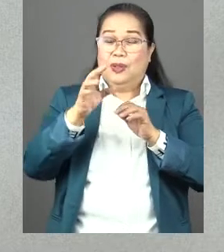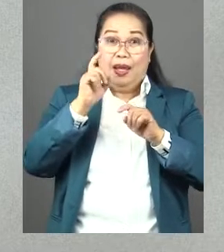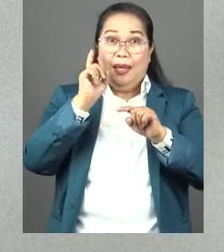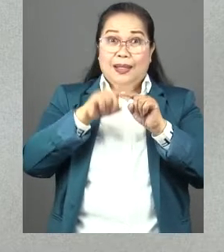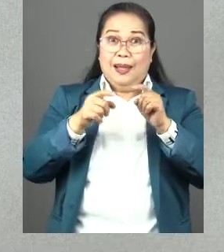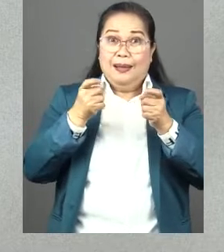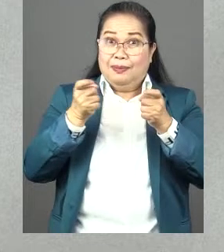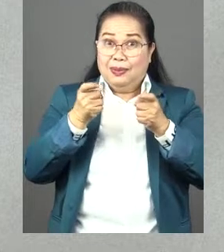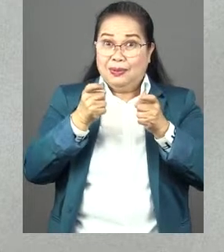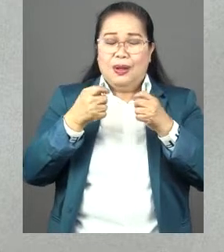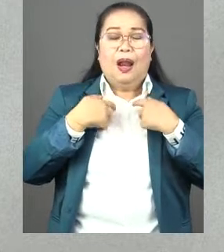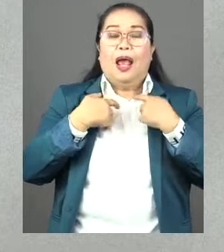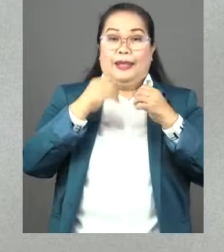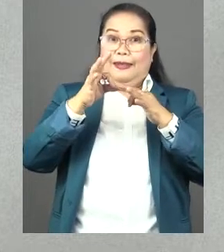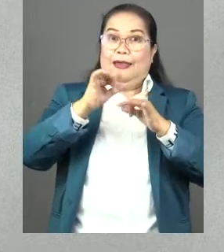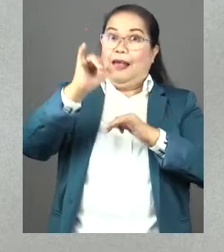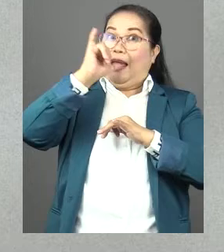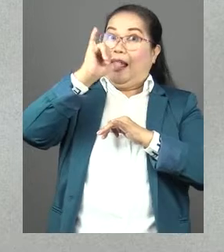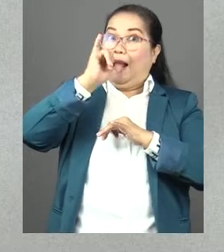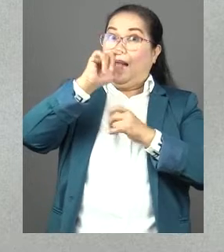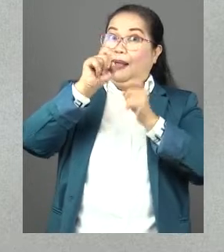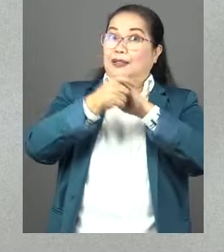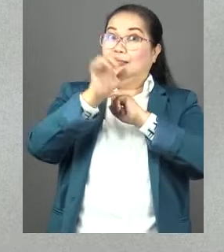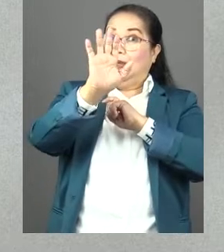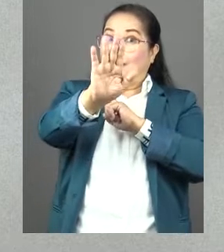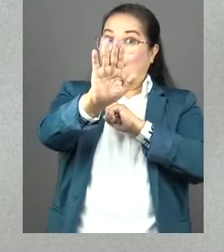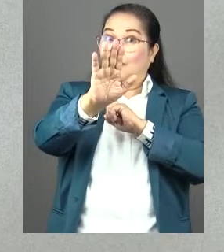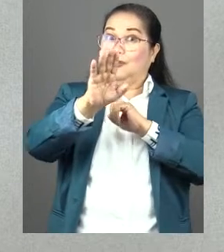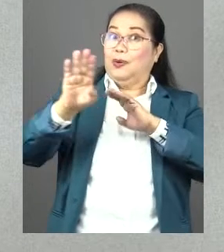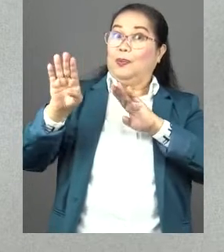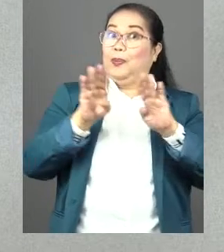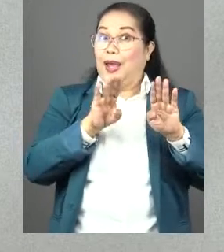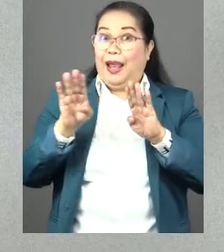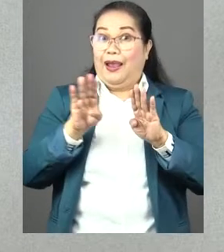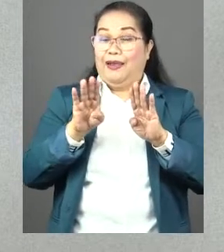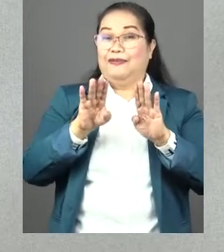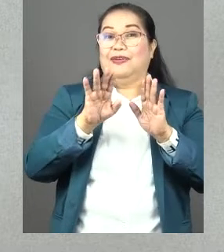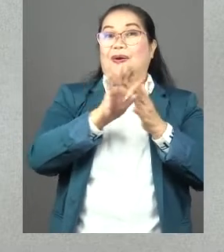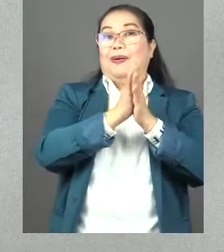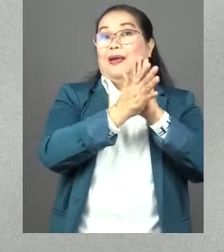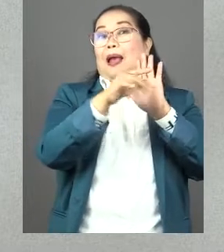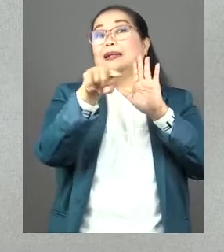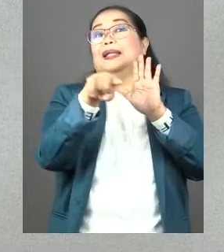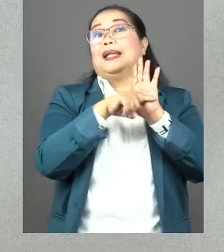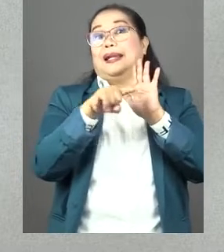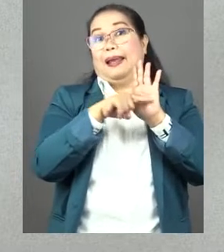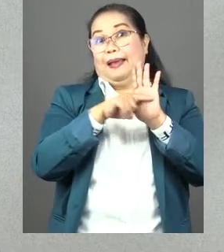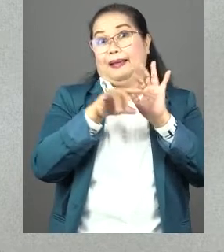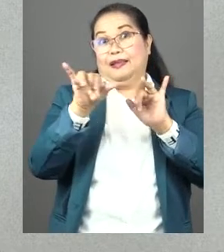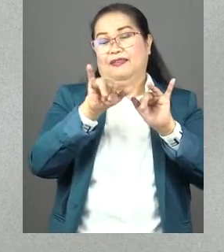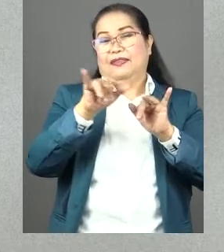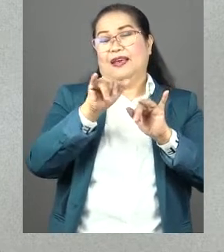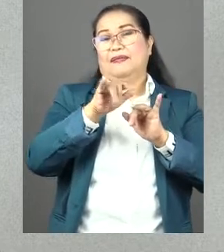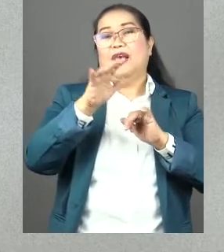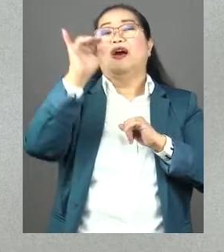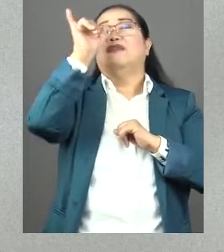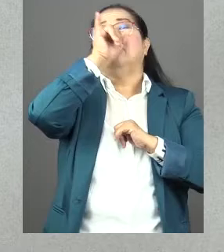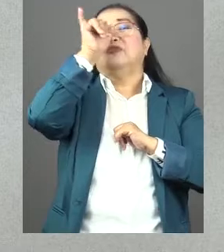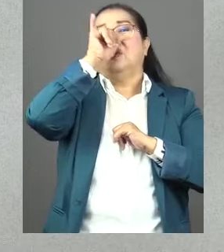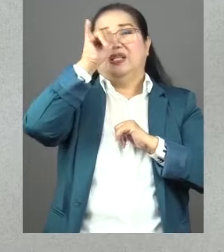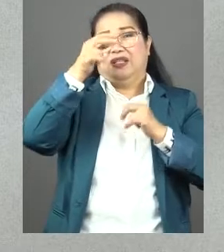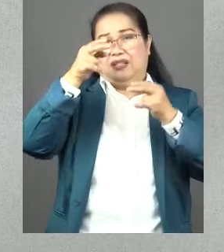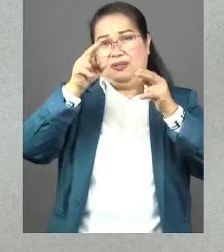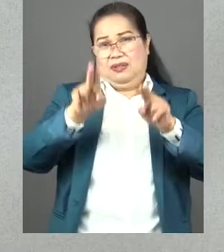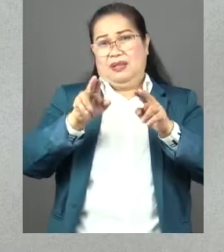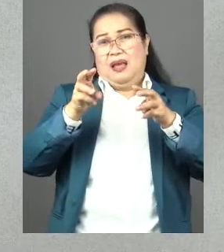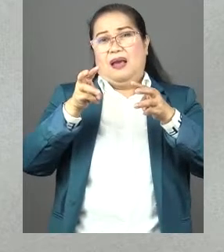handle it? If taking alcohol changes you in any negative way or leads to negative outcomes,